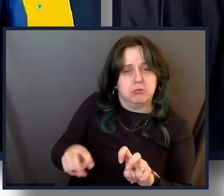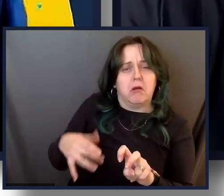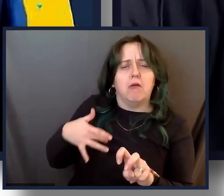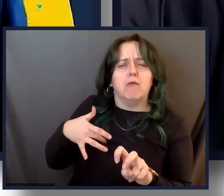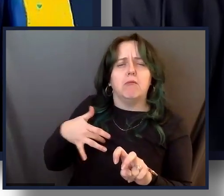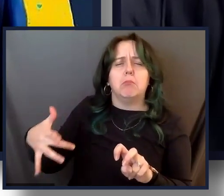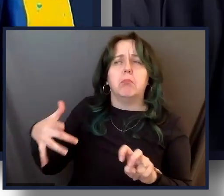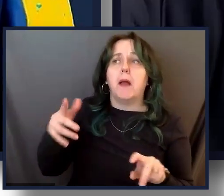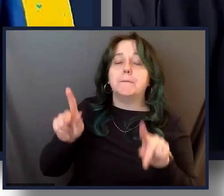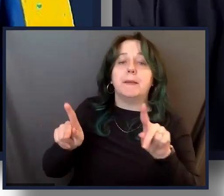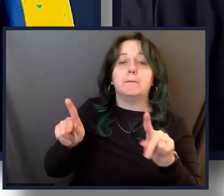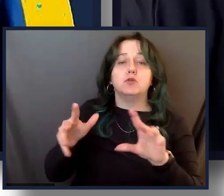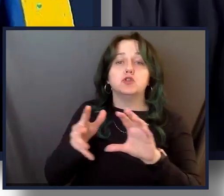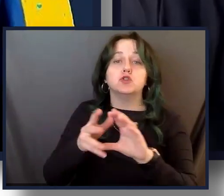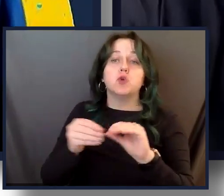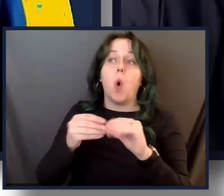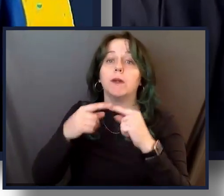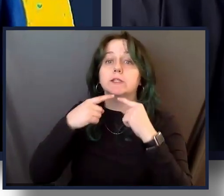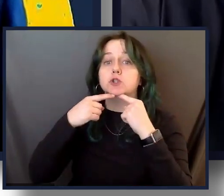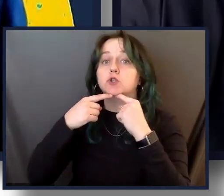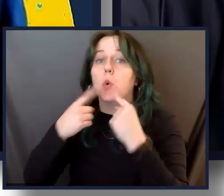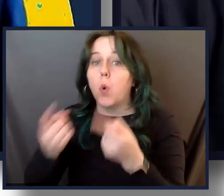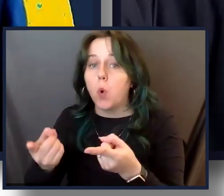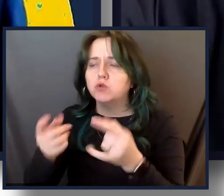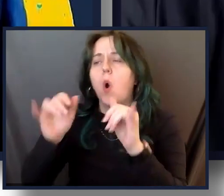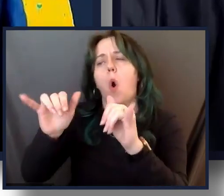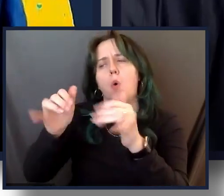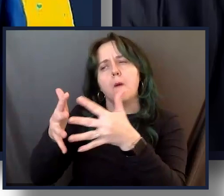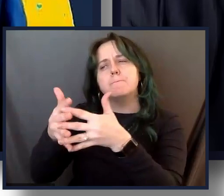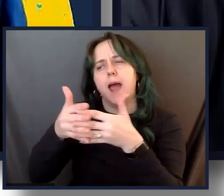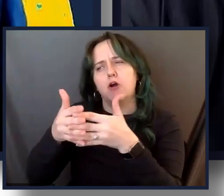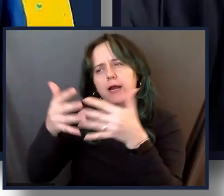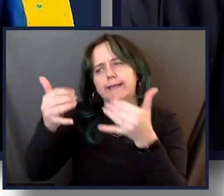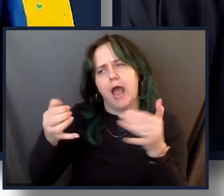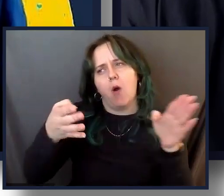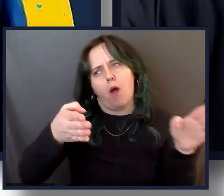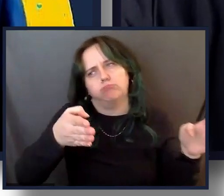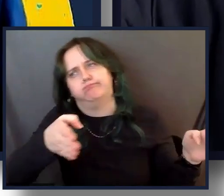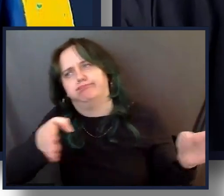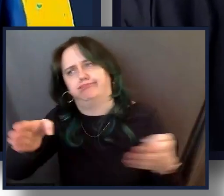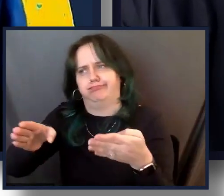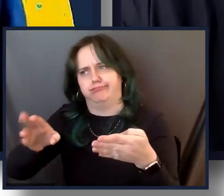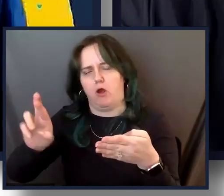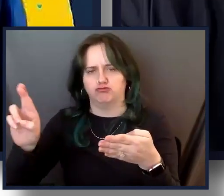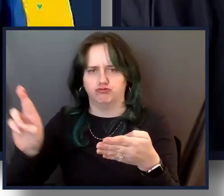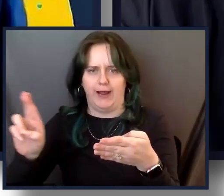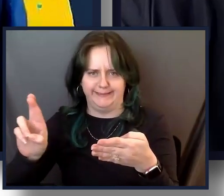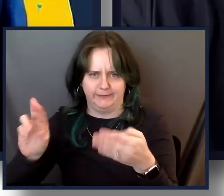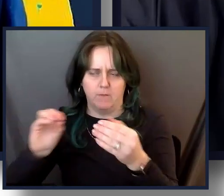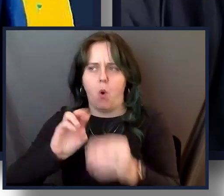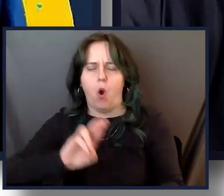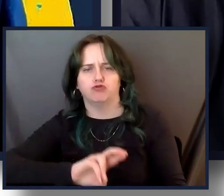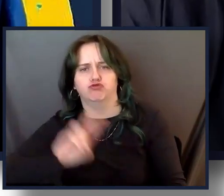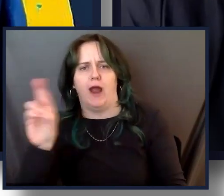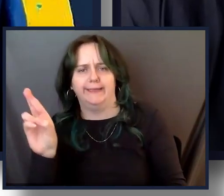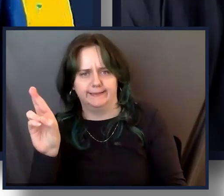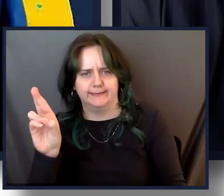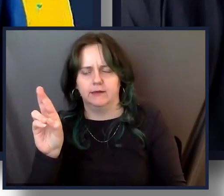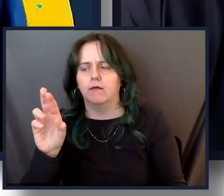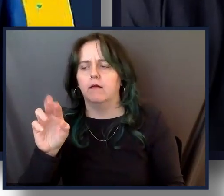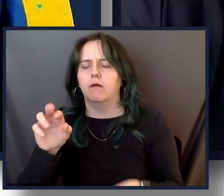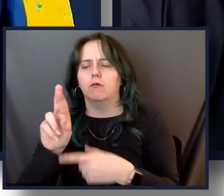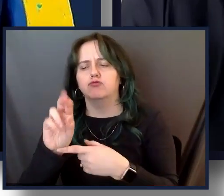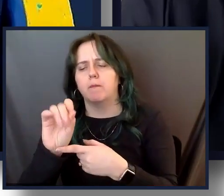being told is that America has shifted to the right, that voters themselves have become more right-leaning.